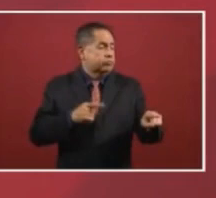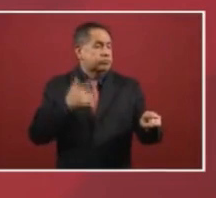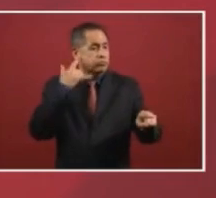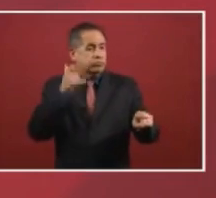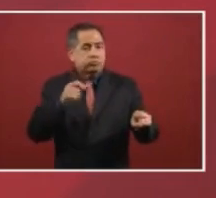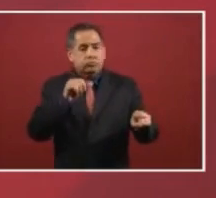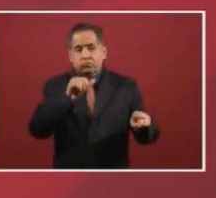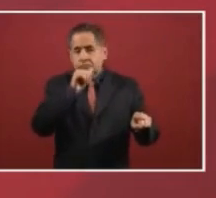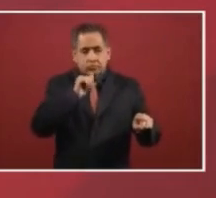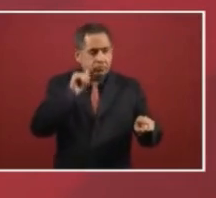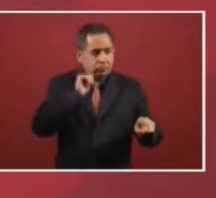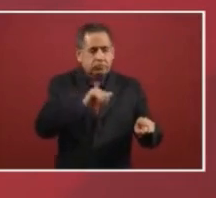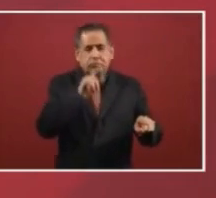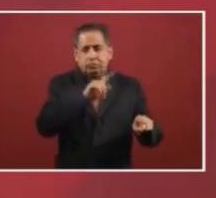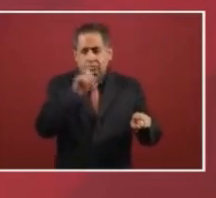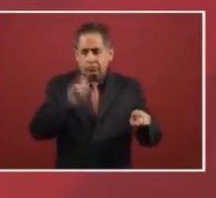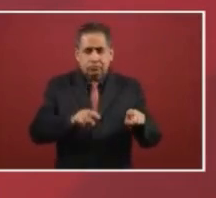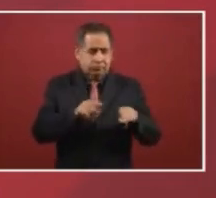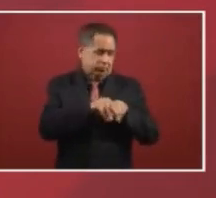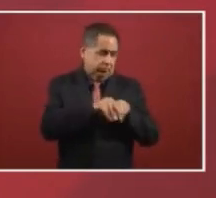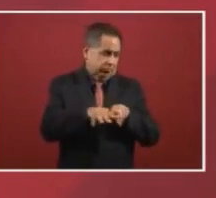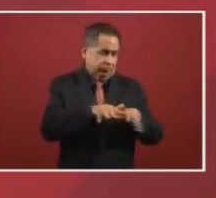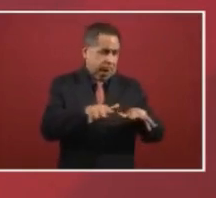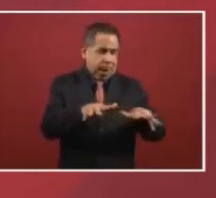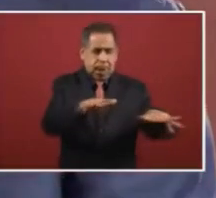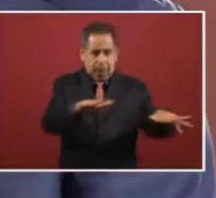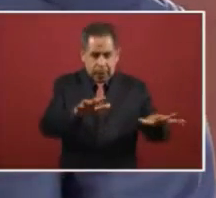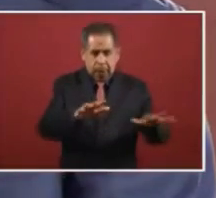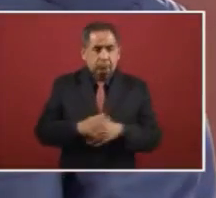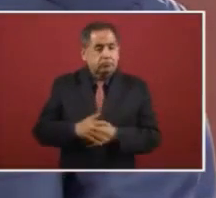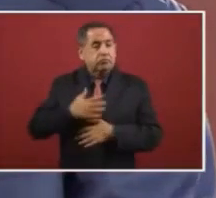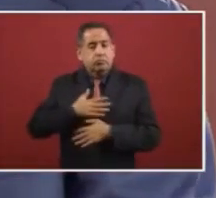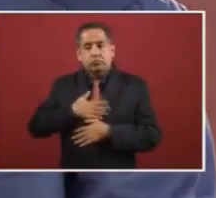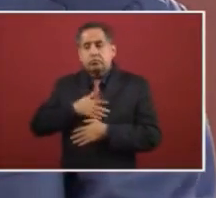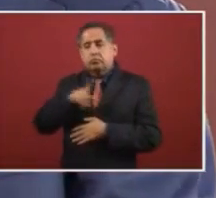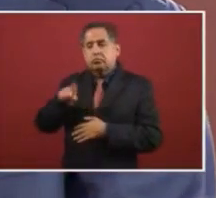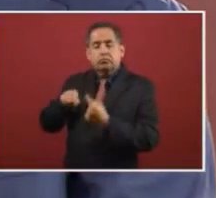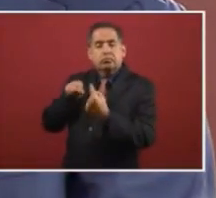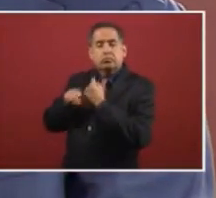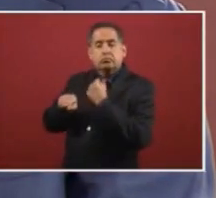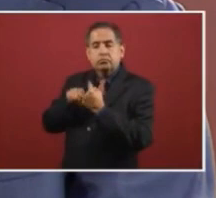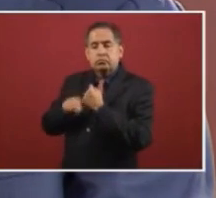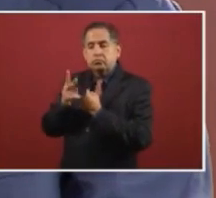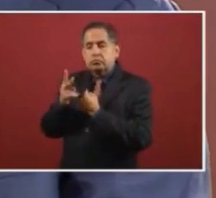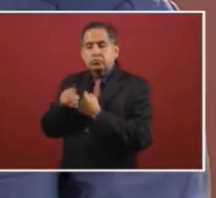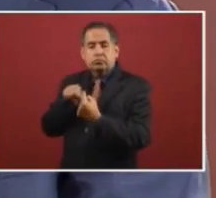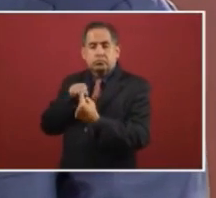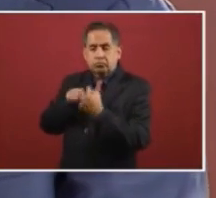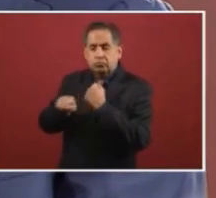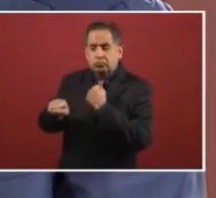El Paso has a line that goes from El Paso to here, and